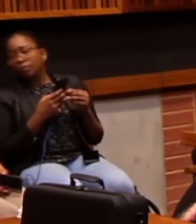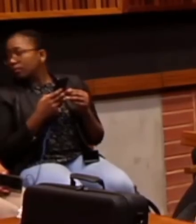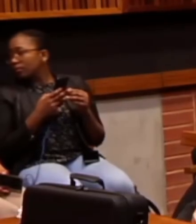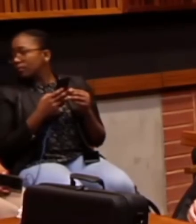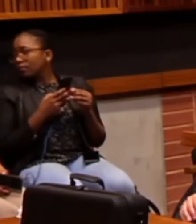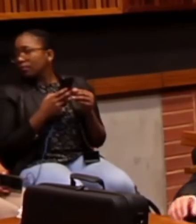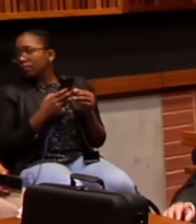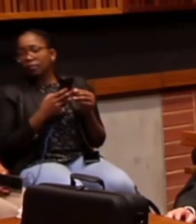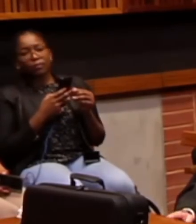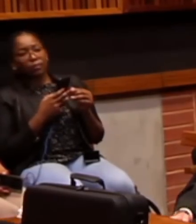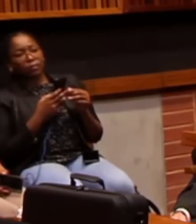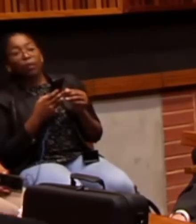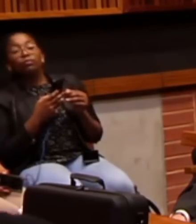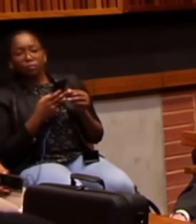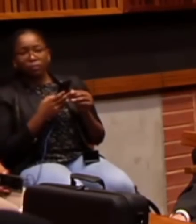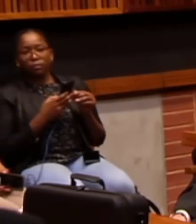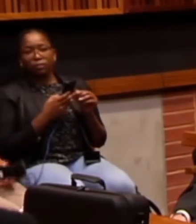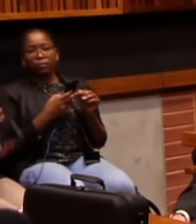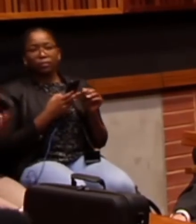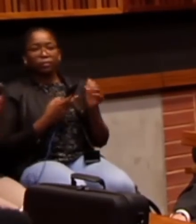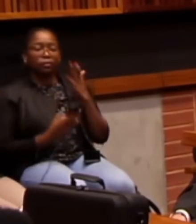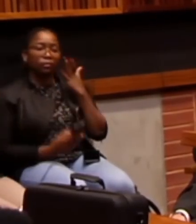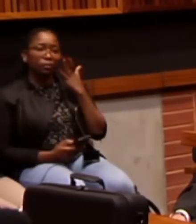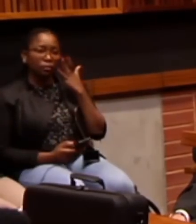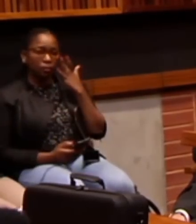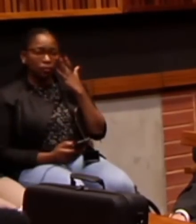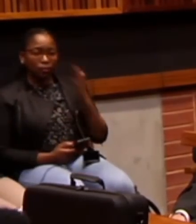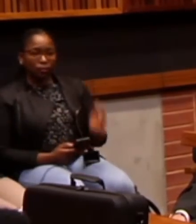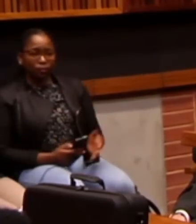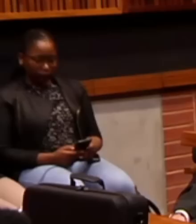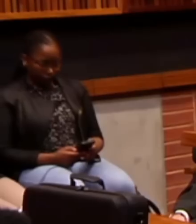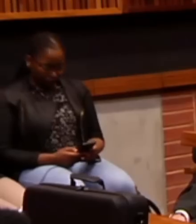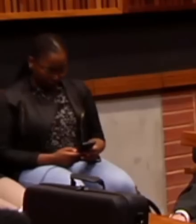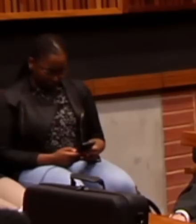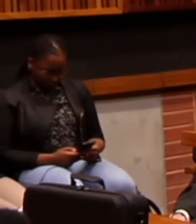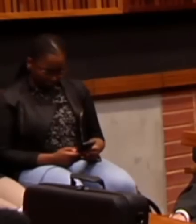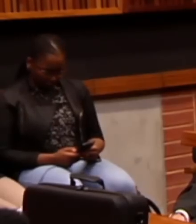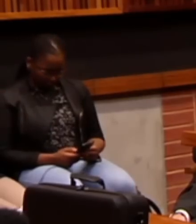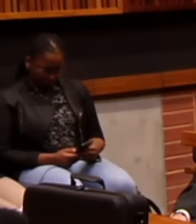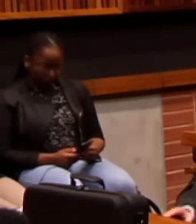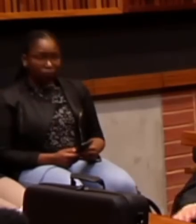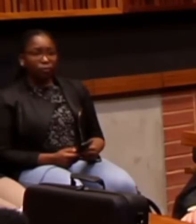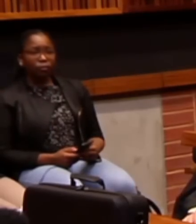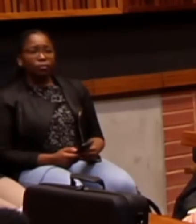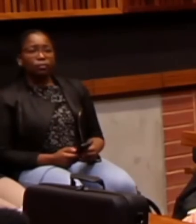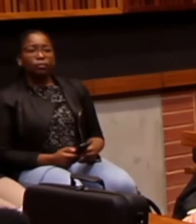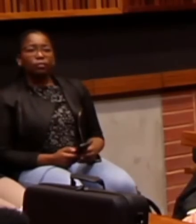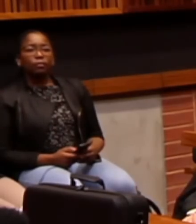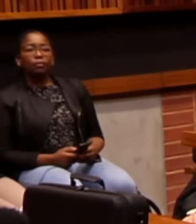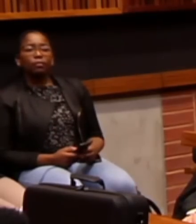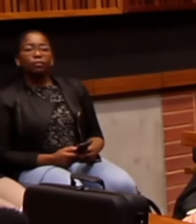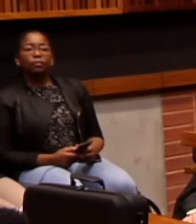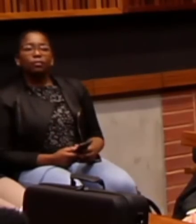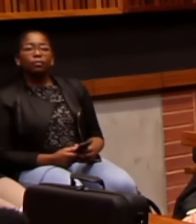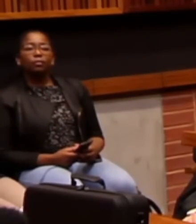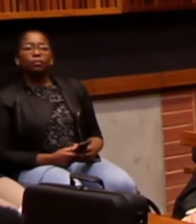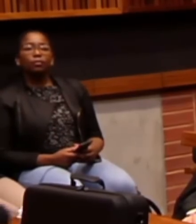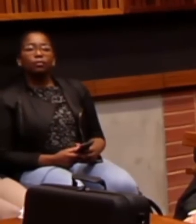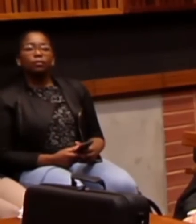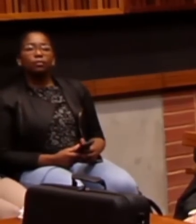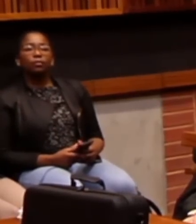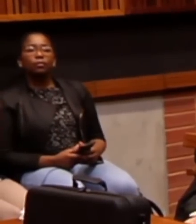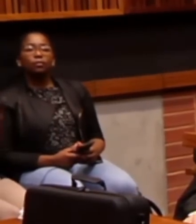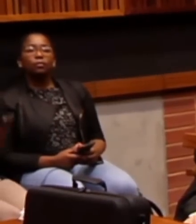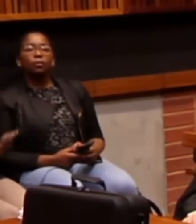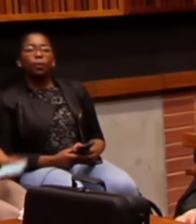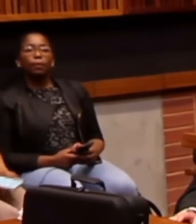you. Advocate Bakamela? As a court pleases, Your Worship, I thought I would address it broadly, the